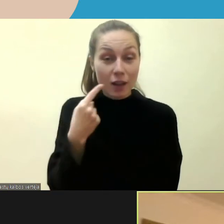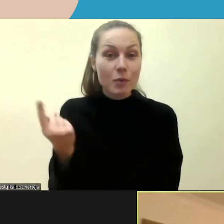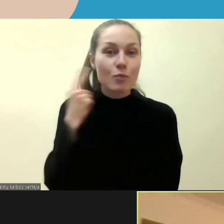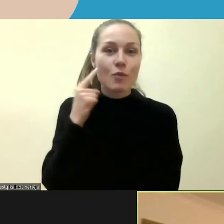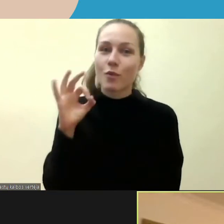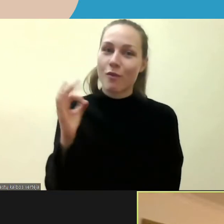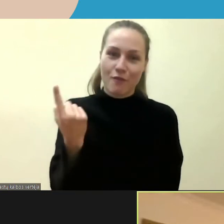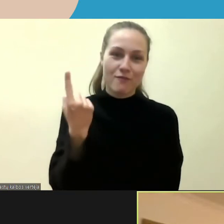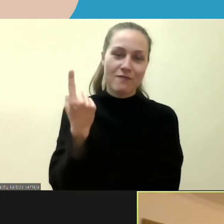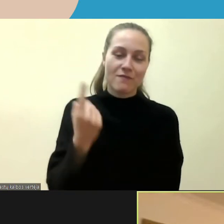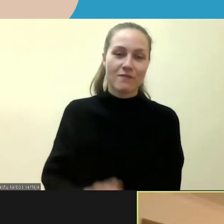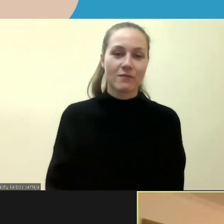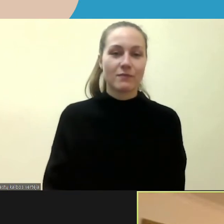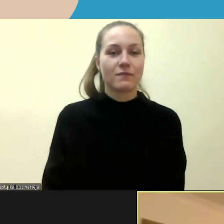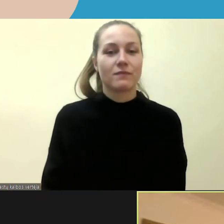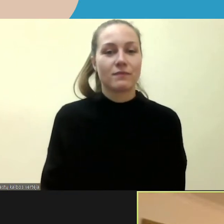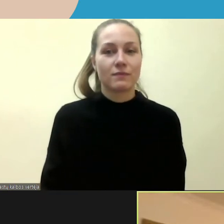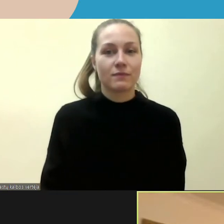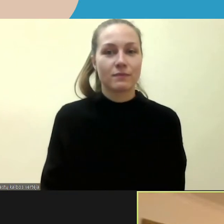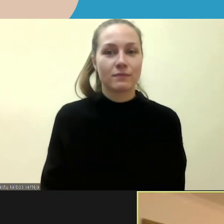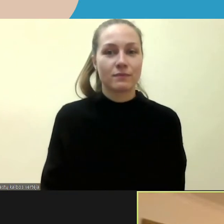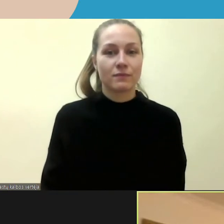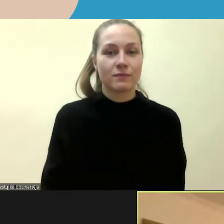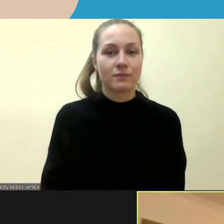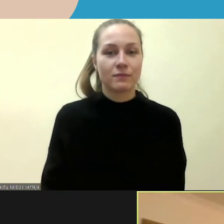that there is a problem